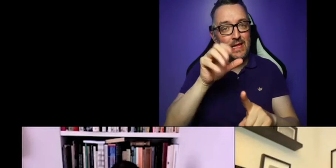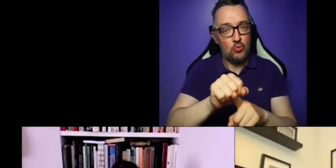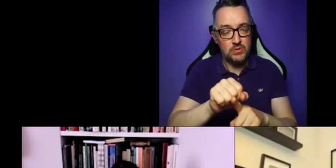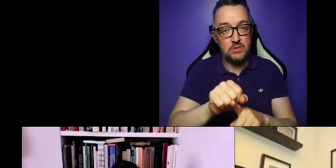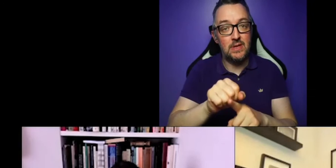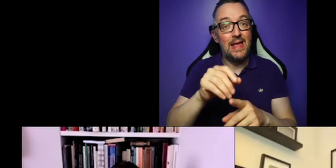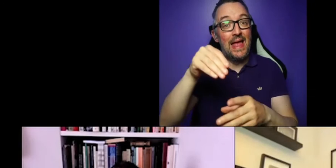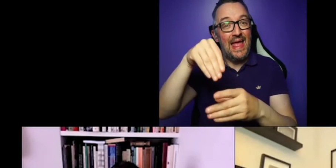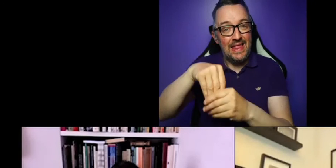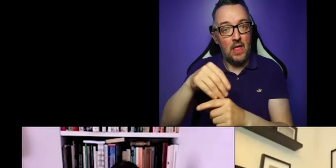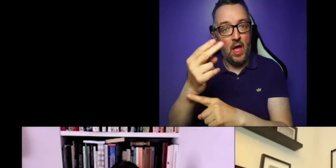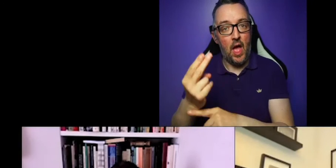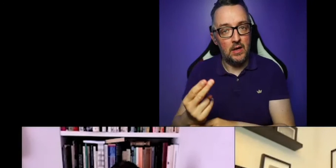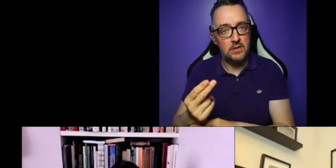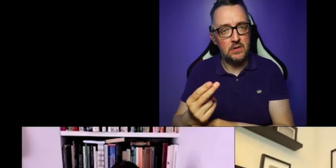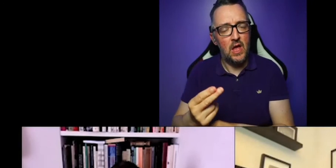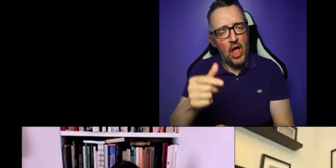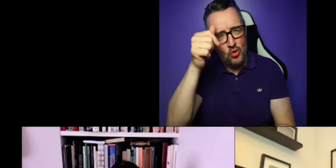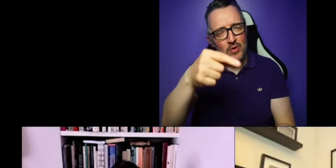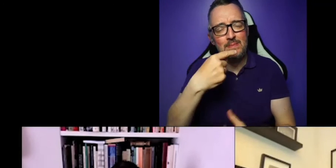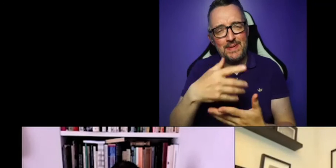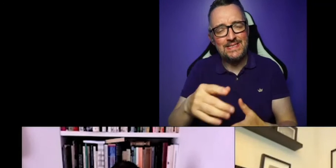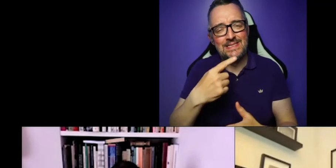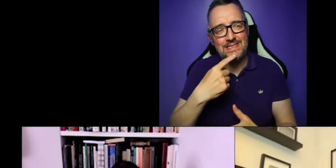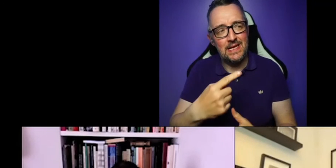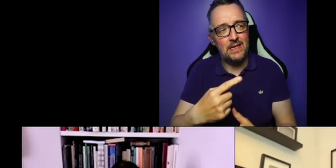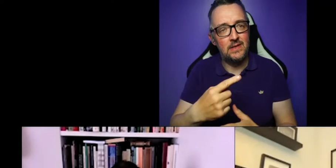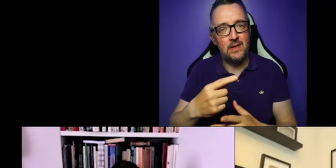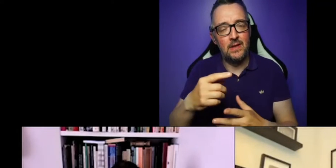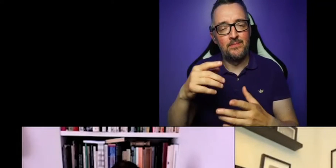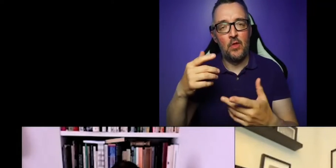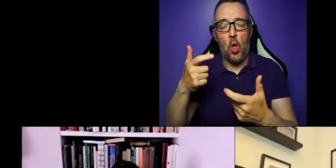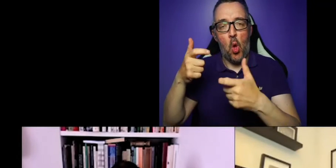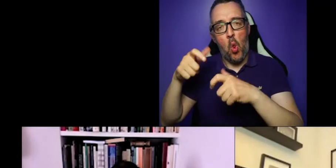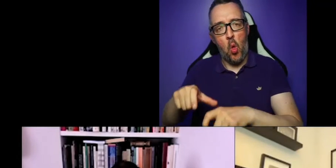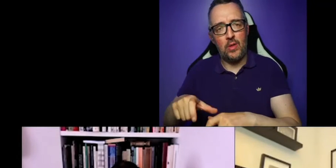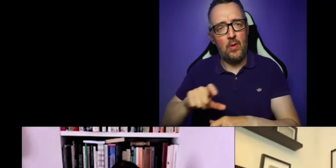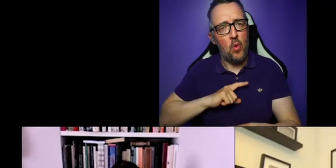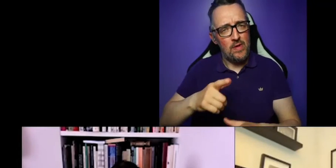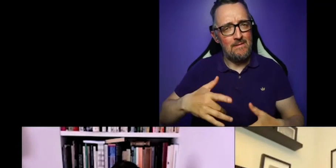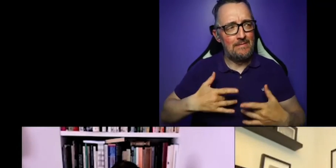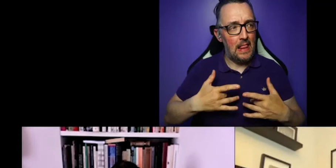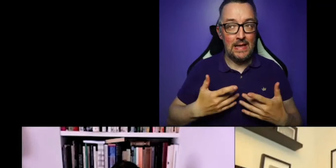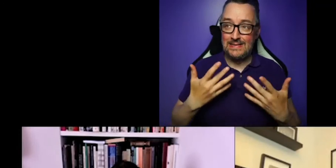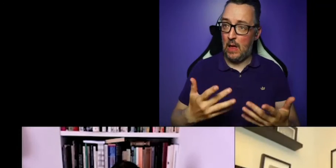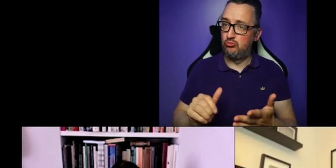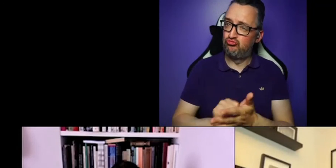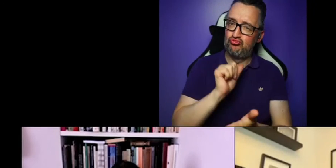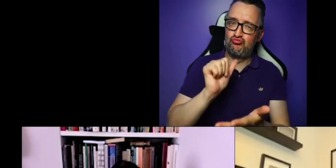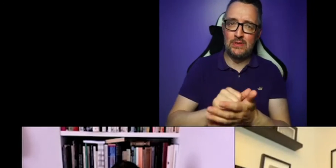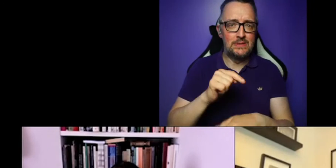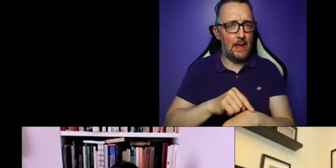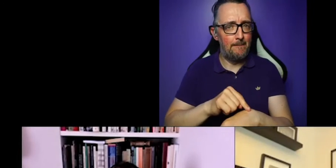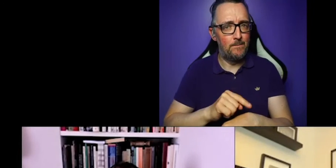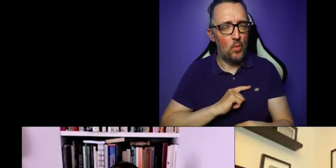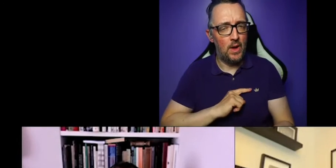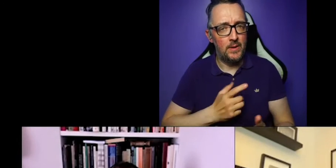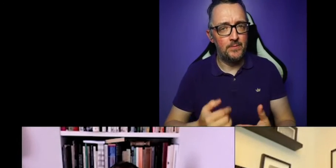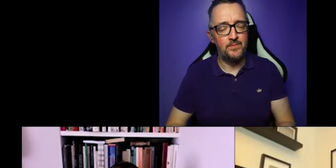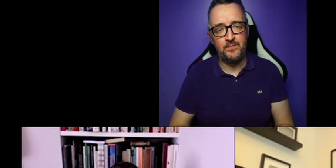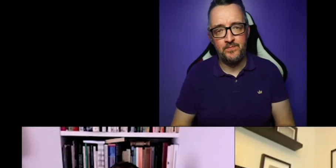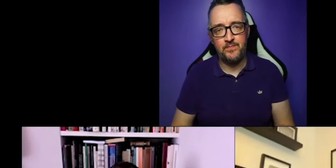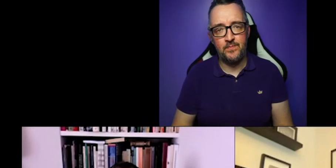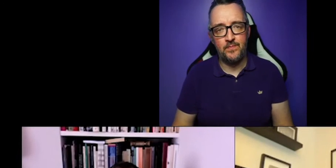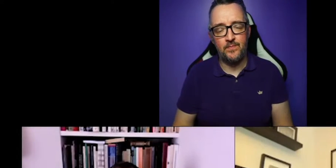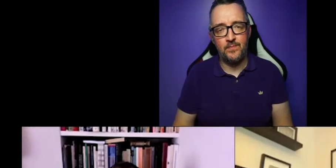you said, you know, part of it was to do with lockdown, but why is the moment right now to be kind of doing this? I